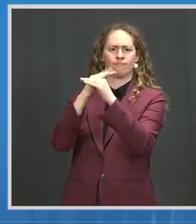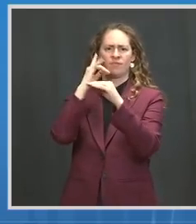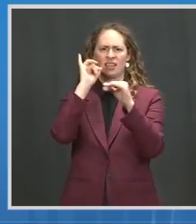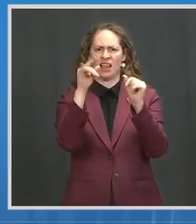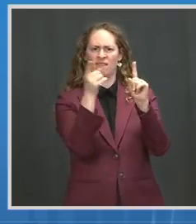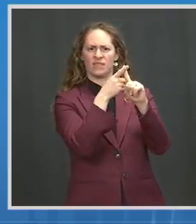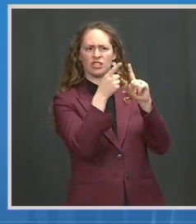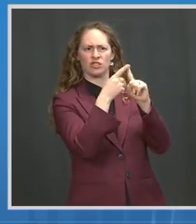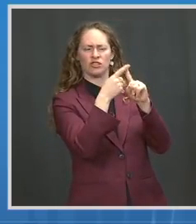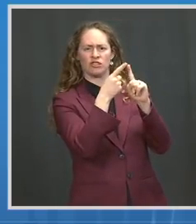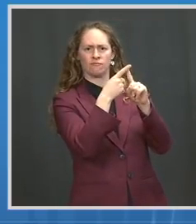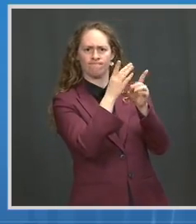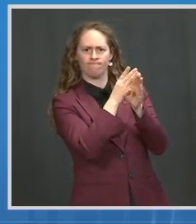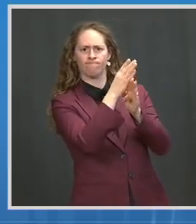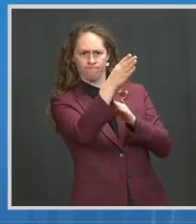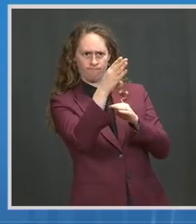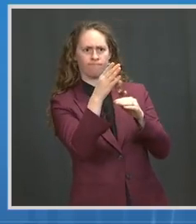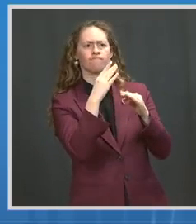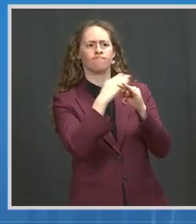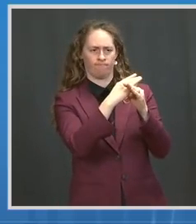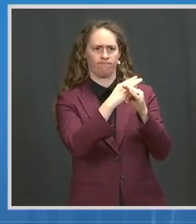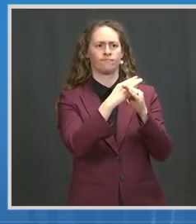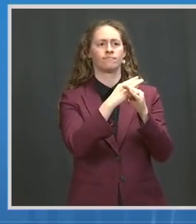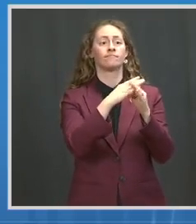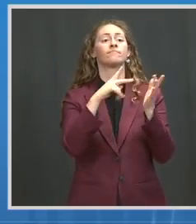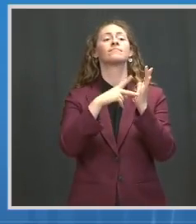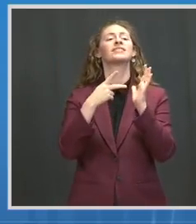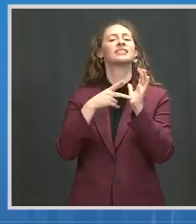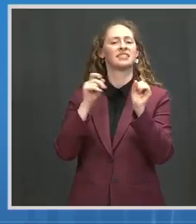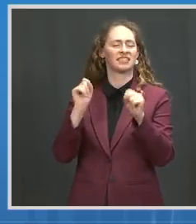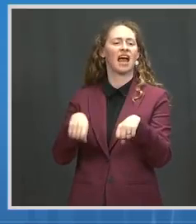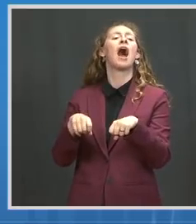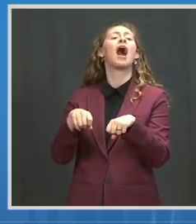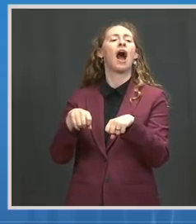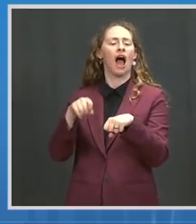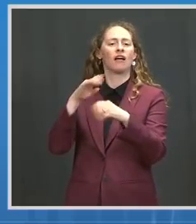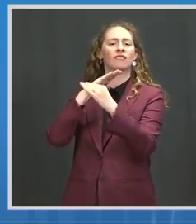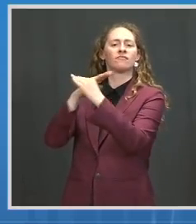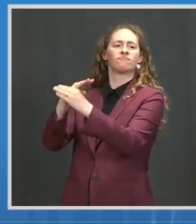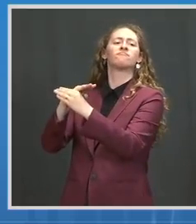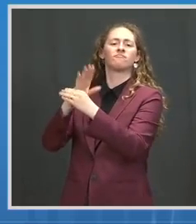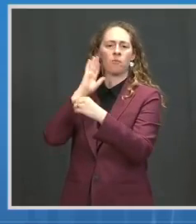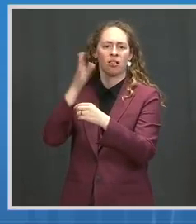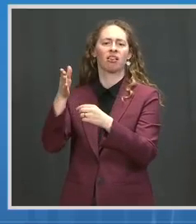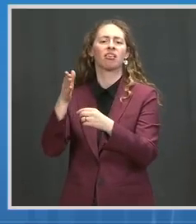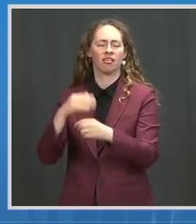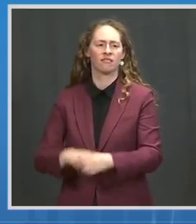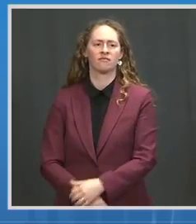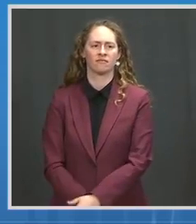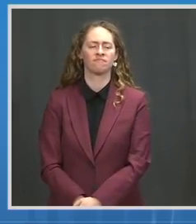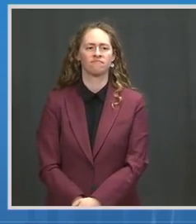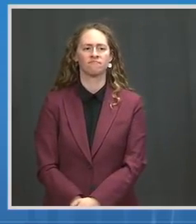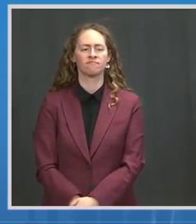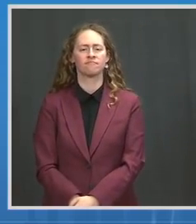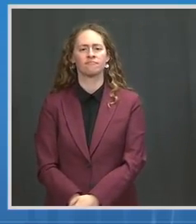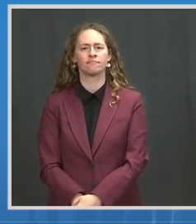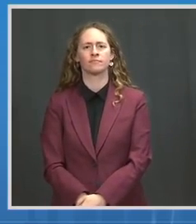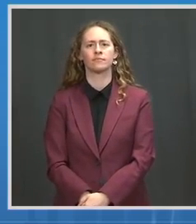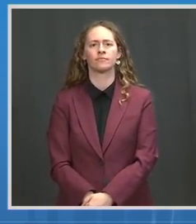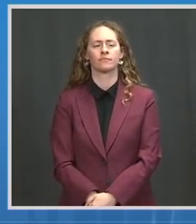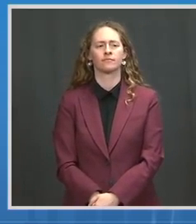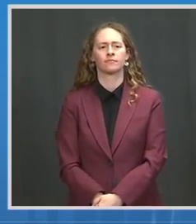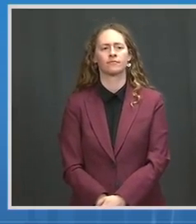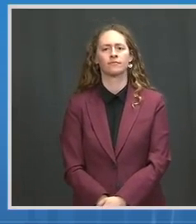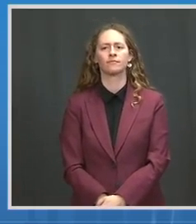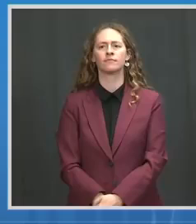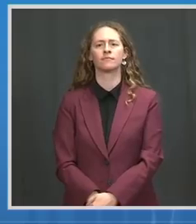have against a wide array of variants, which is the reason why, as we have